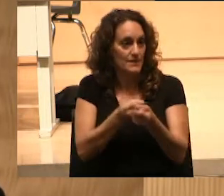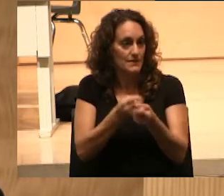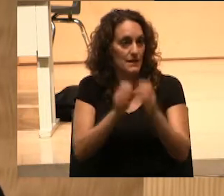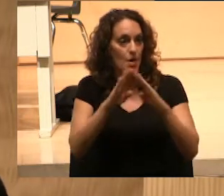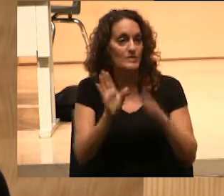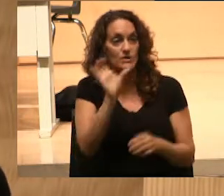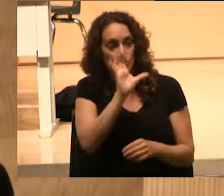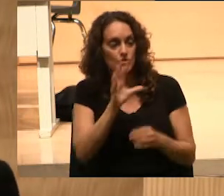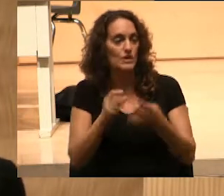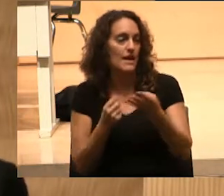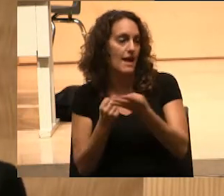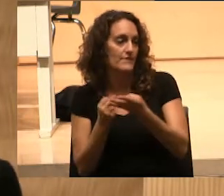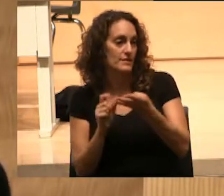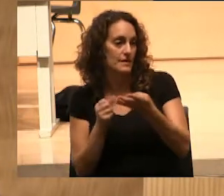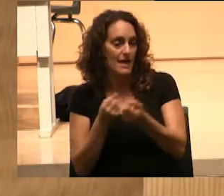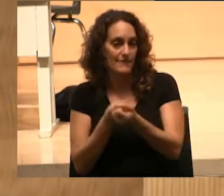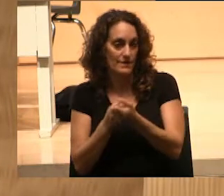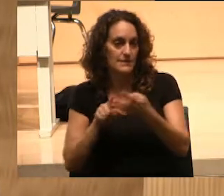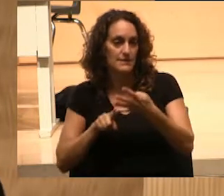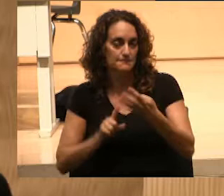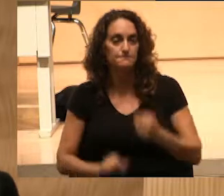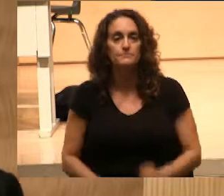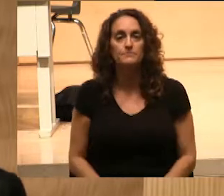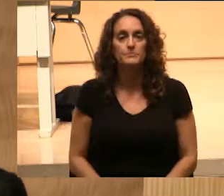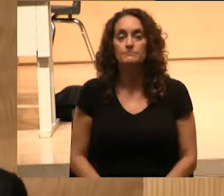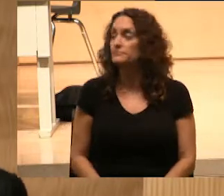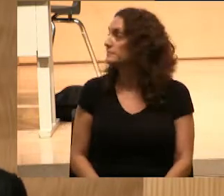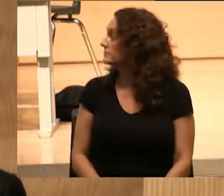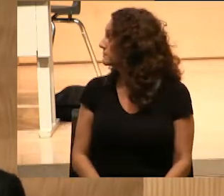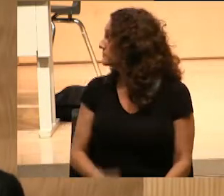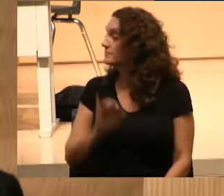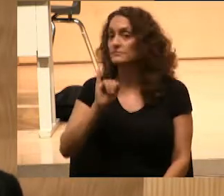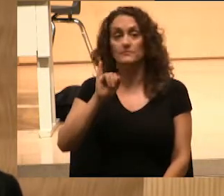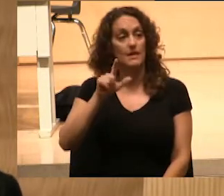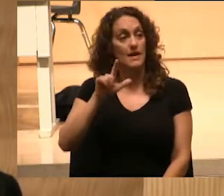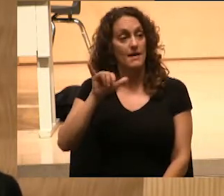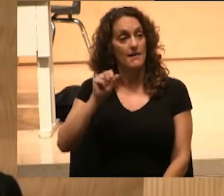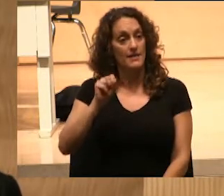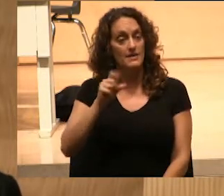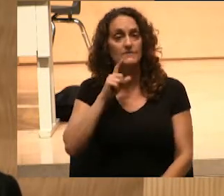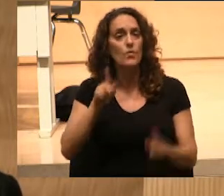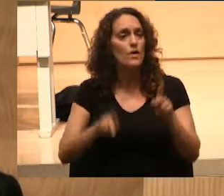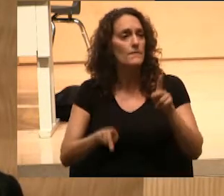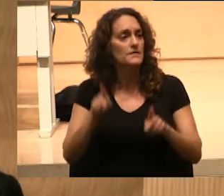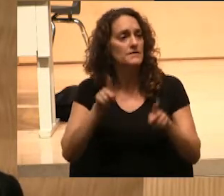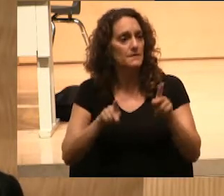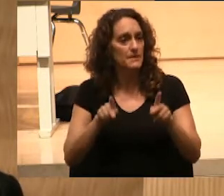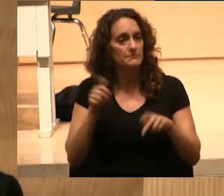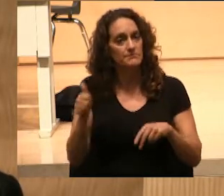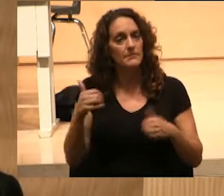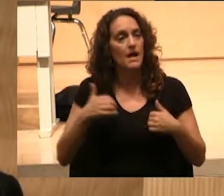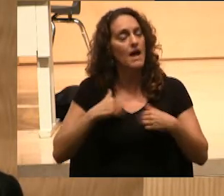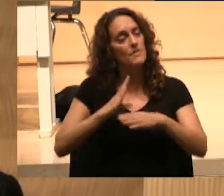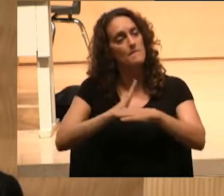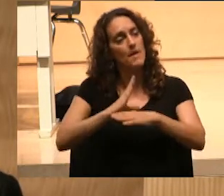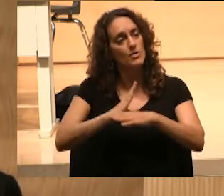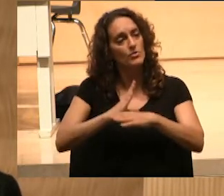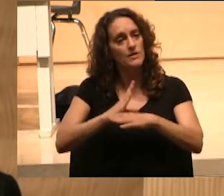break those down a little bit. ILS, independent living services, are for participants who have a moderate amount